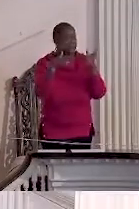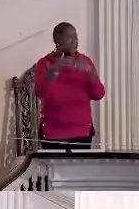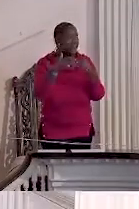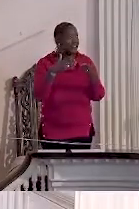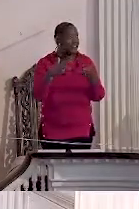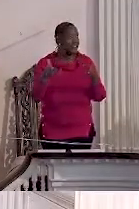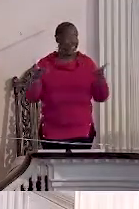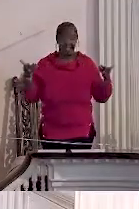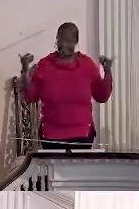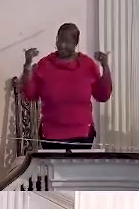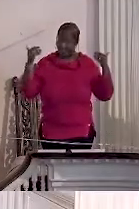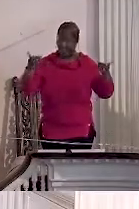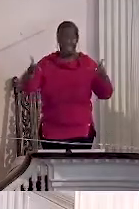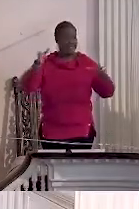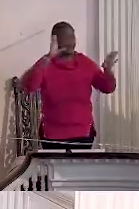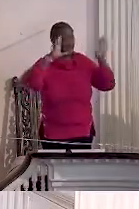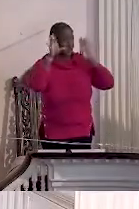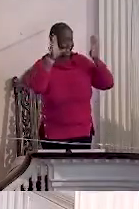Let's greet.